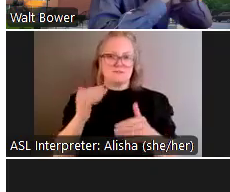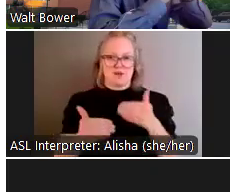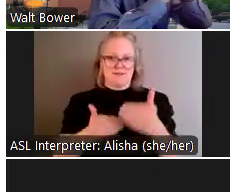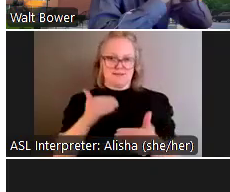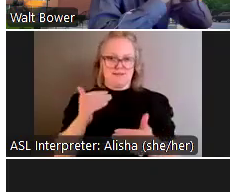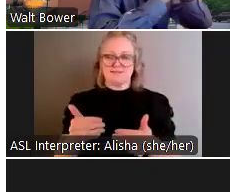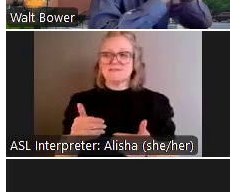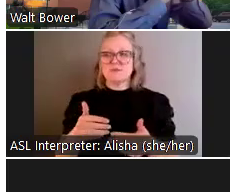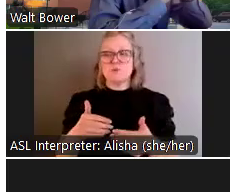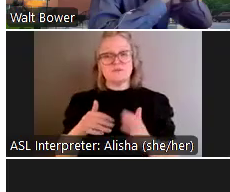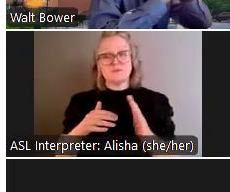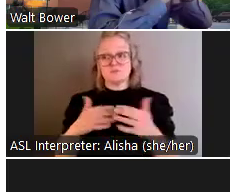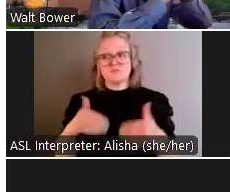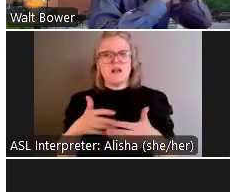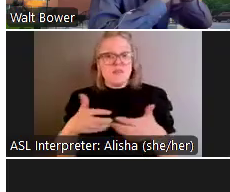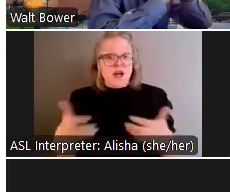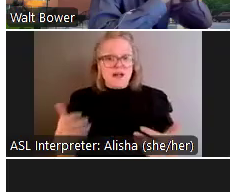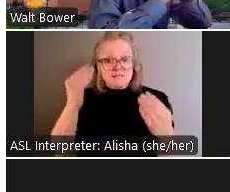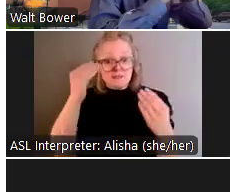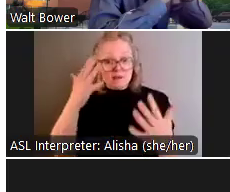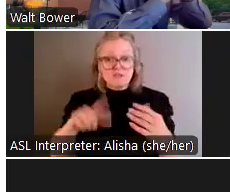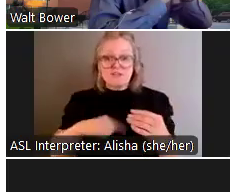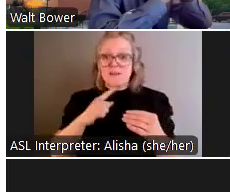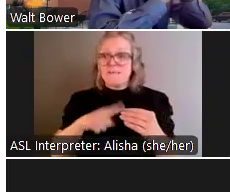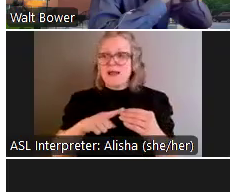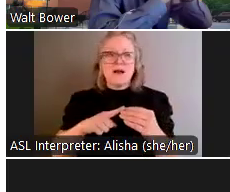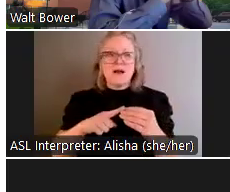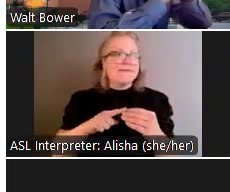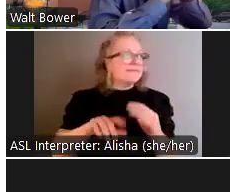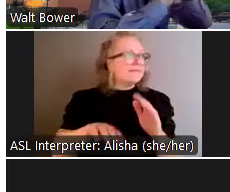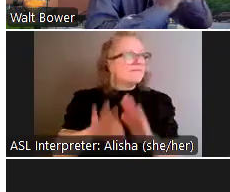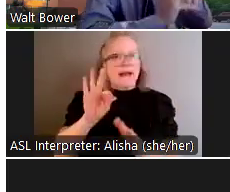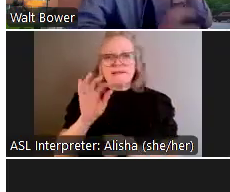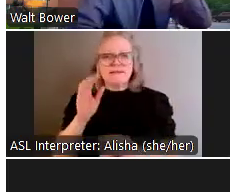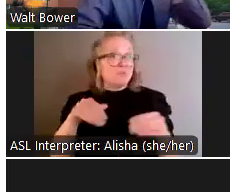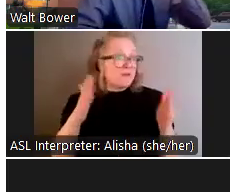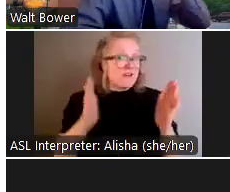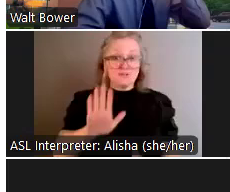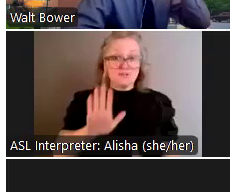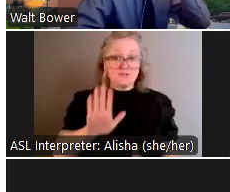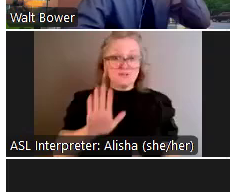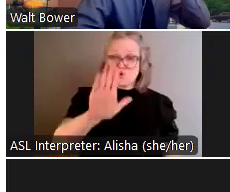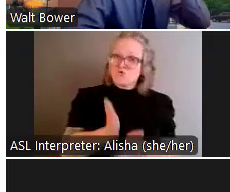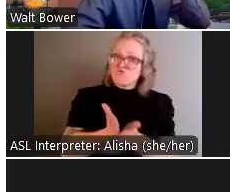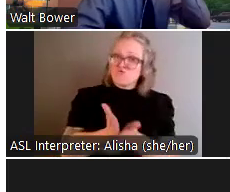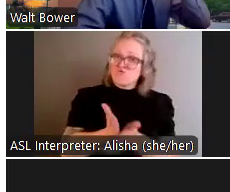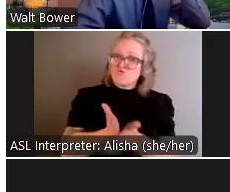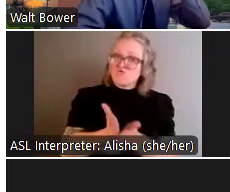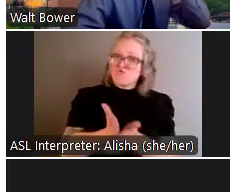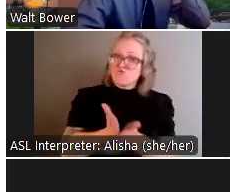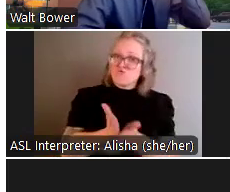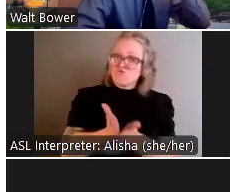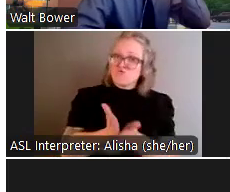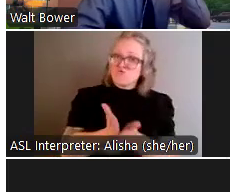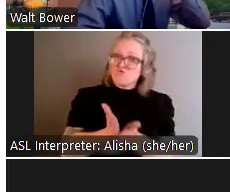lots of information on finding providers, your rights as a participant. And then we